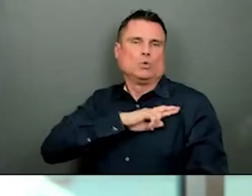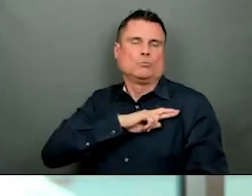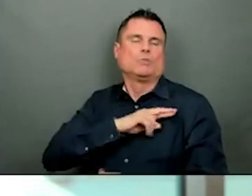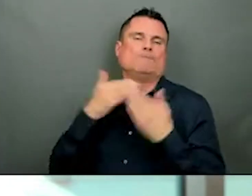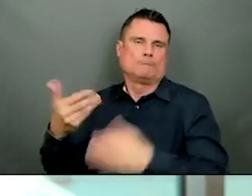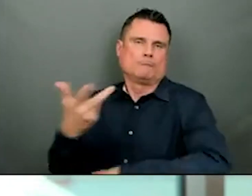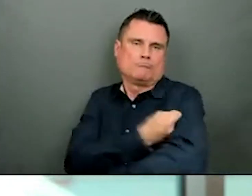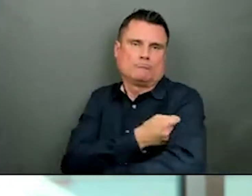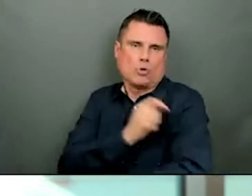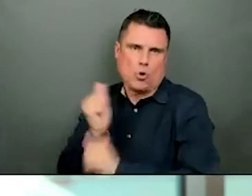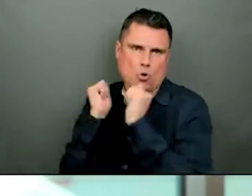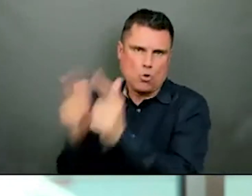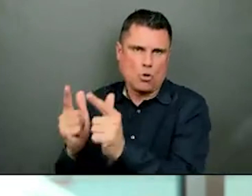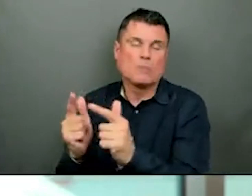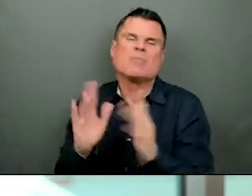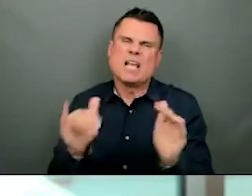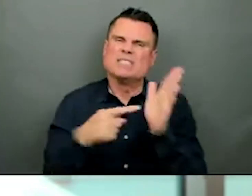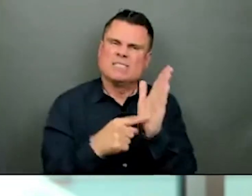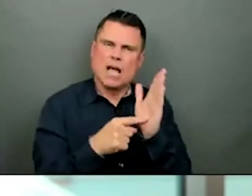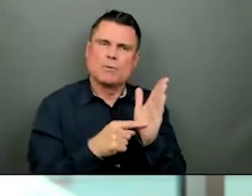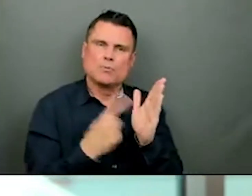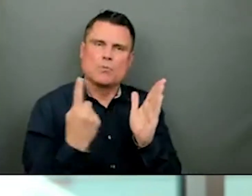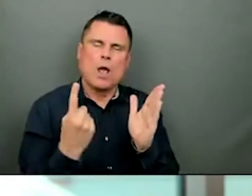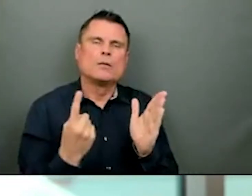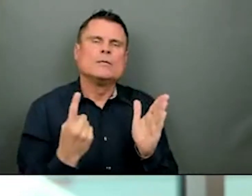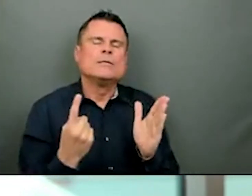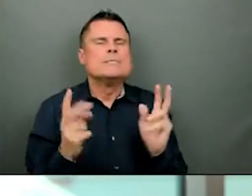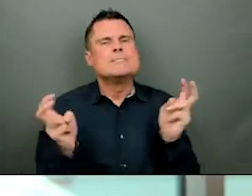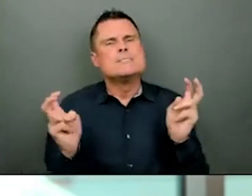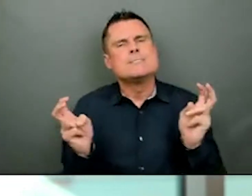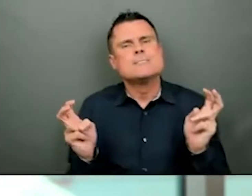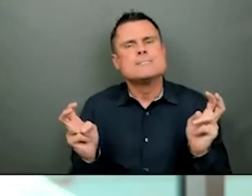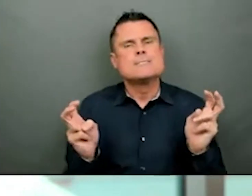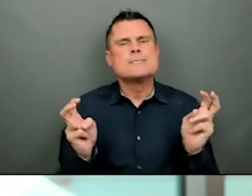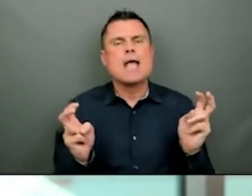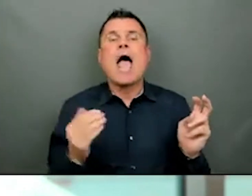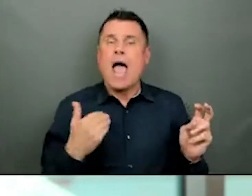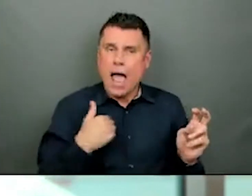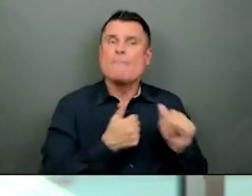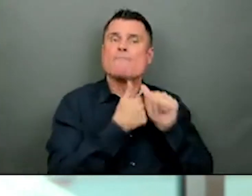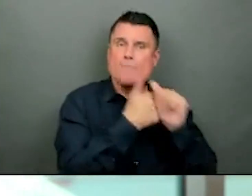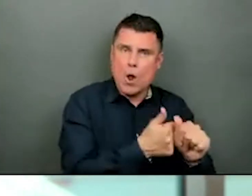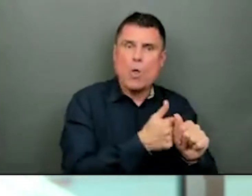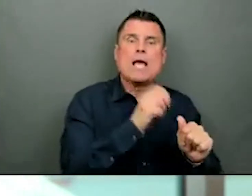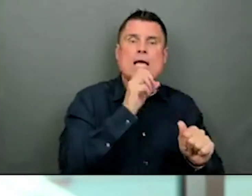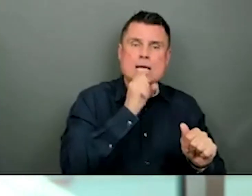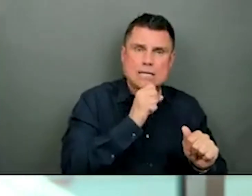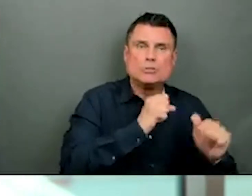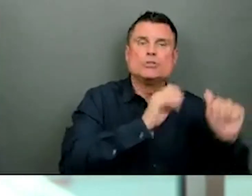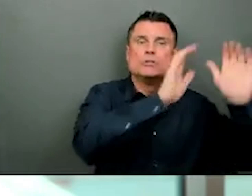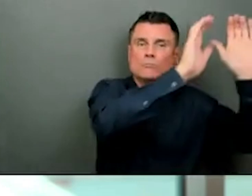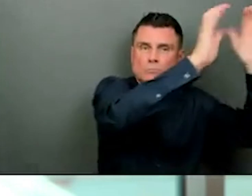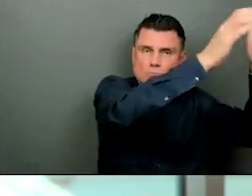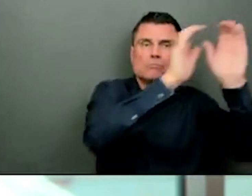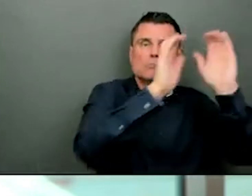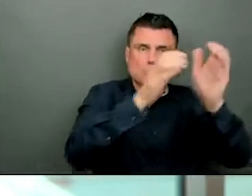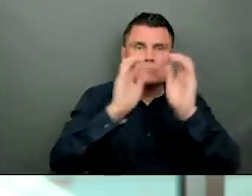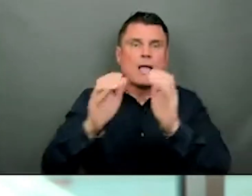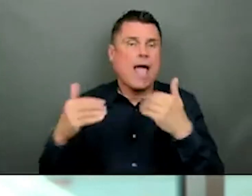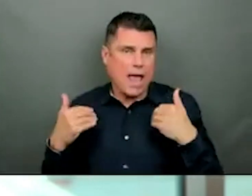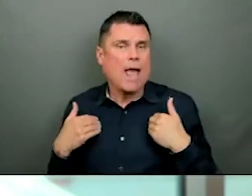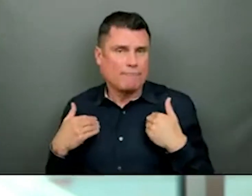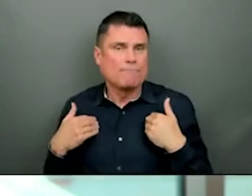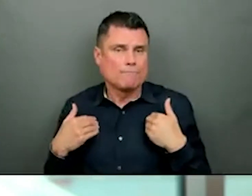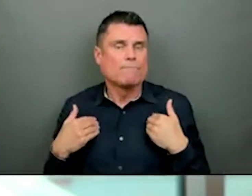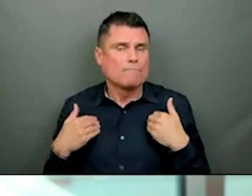my direction, is to get vaccines into the hands of the most vulnerable first and to get it out as quickly as possible.